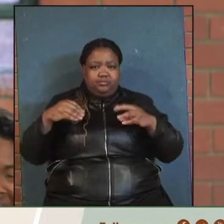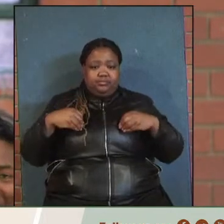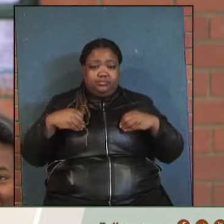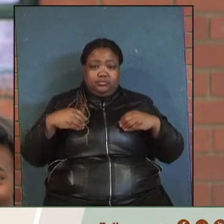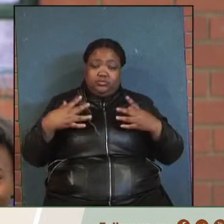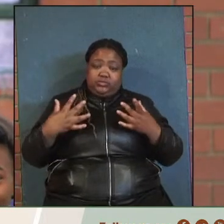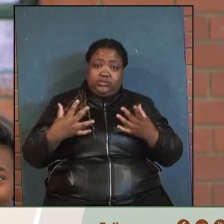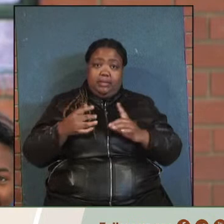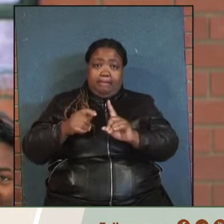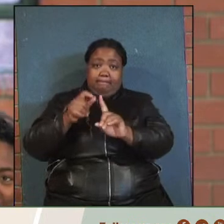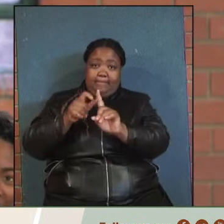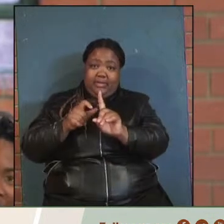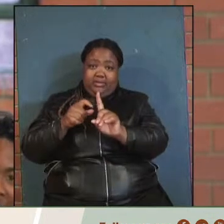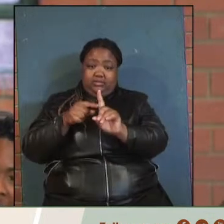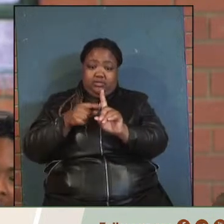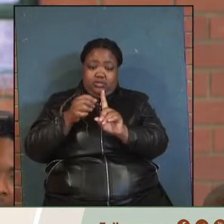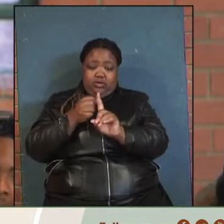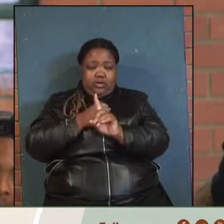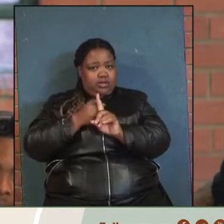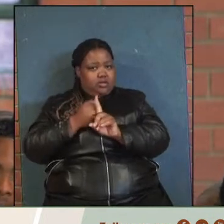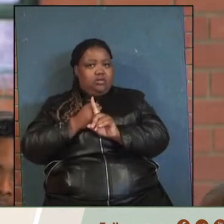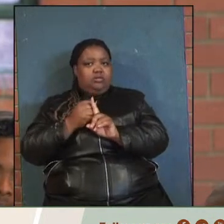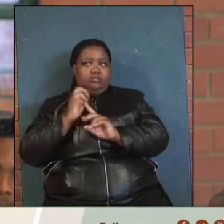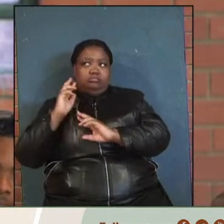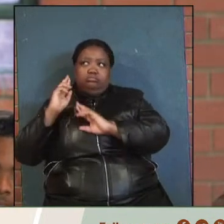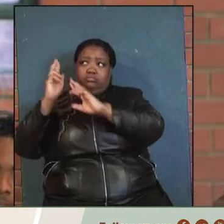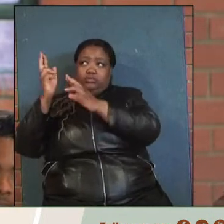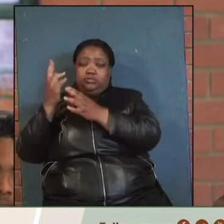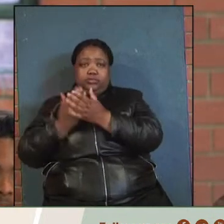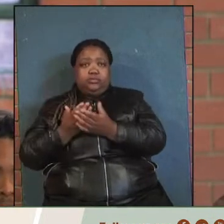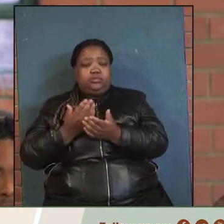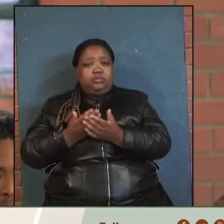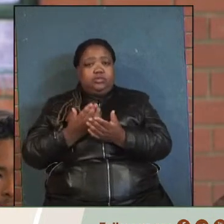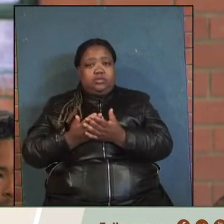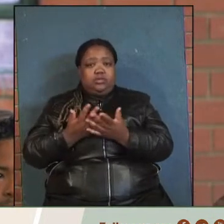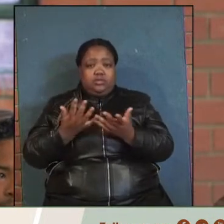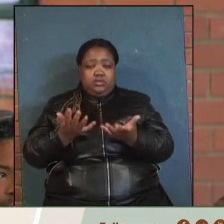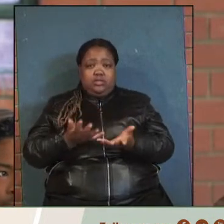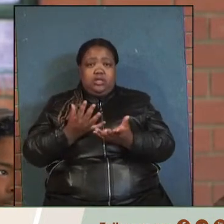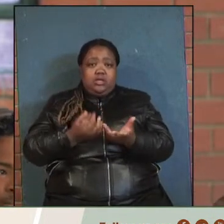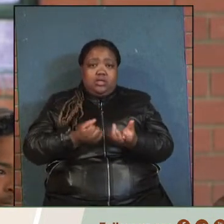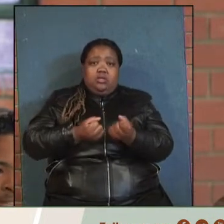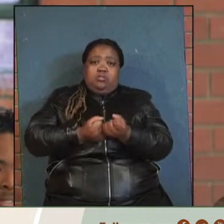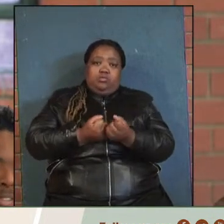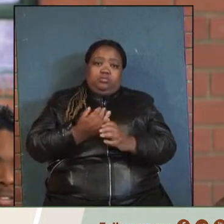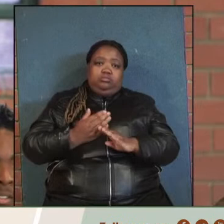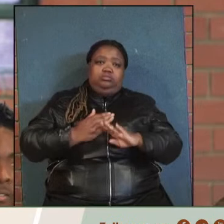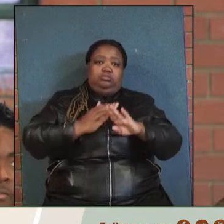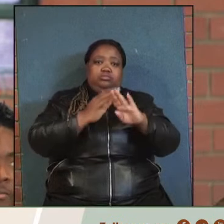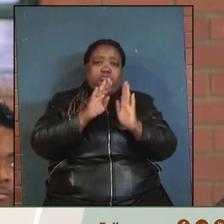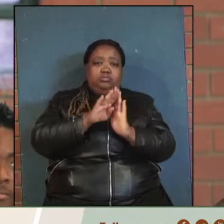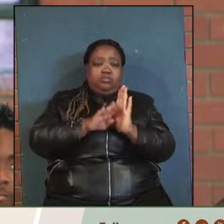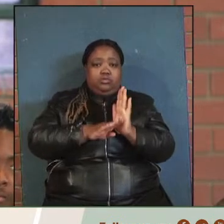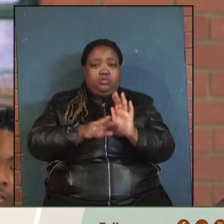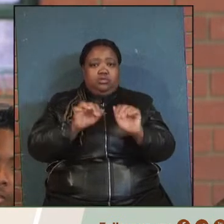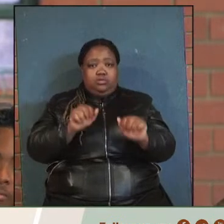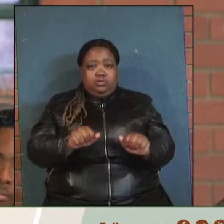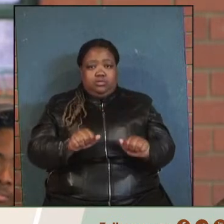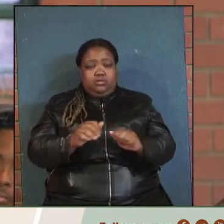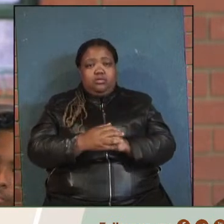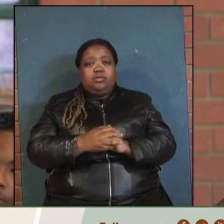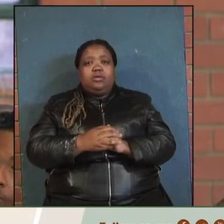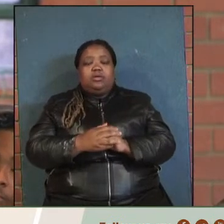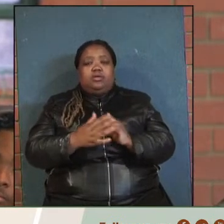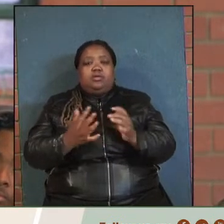offender. Number six, support prevention programs. Too often, intervention occurs only after abuse